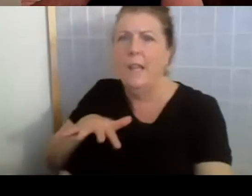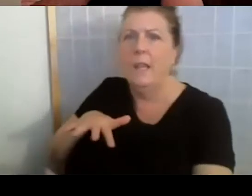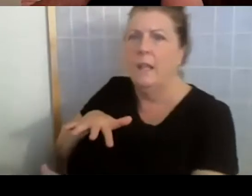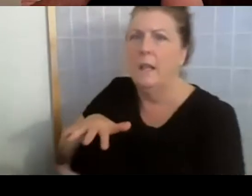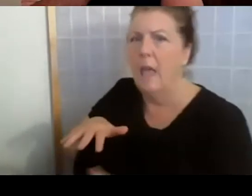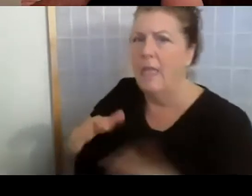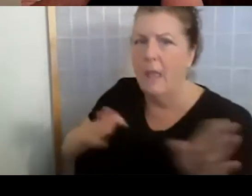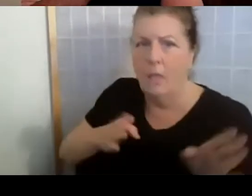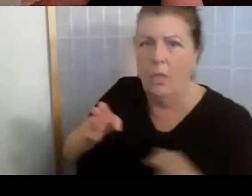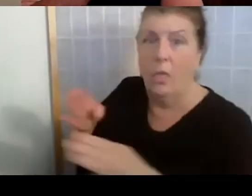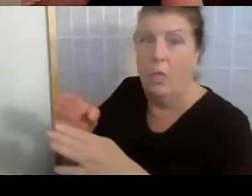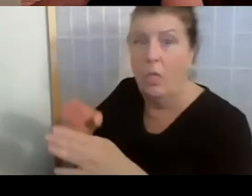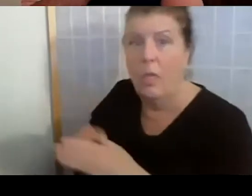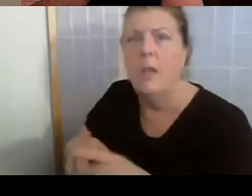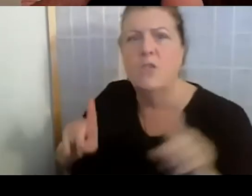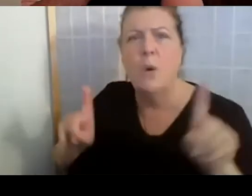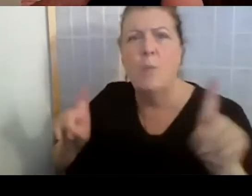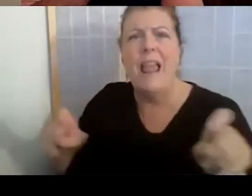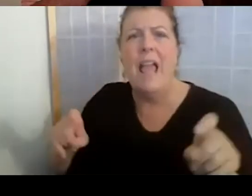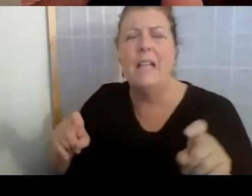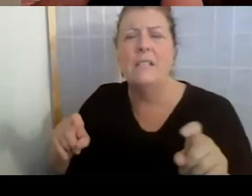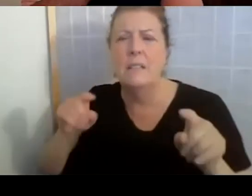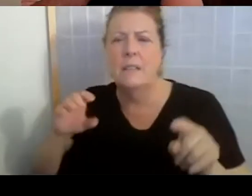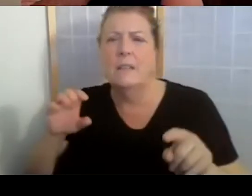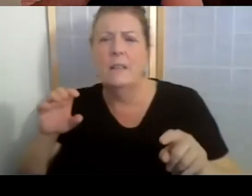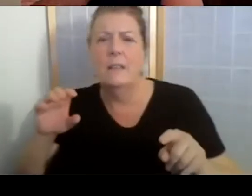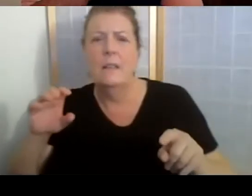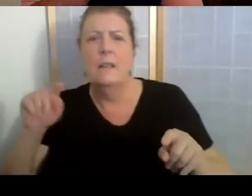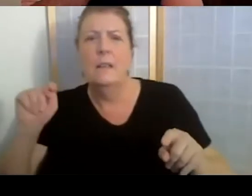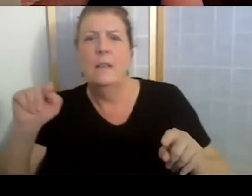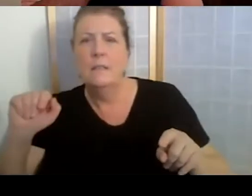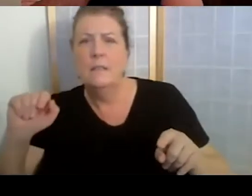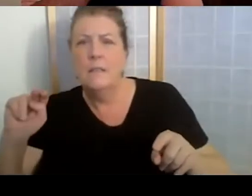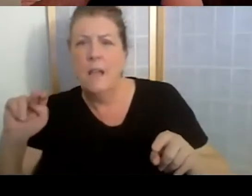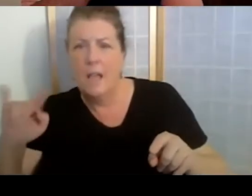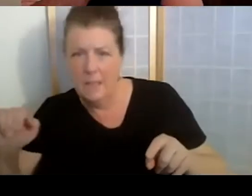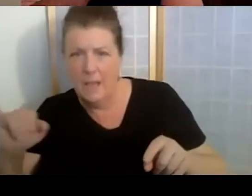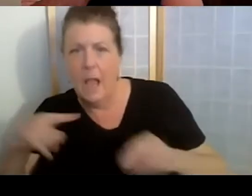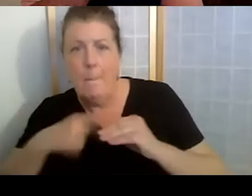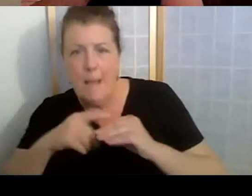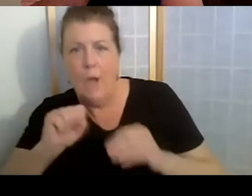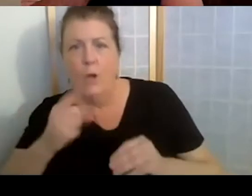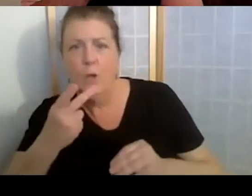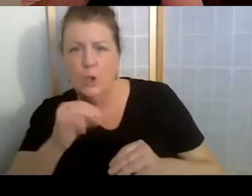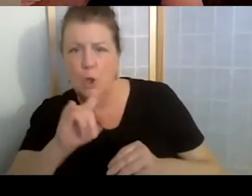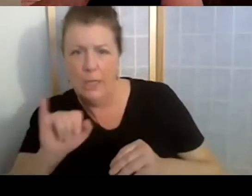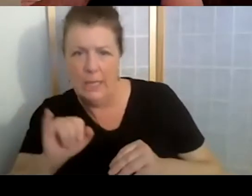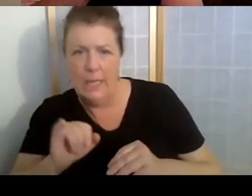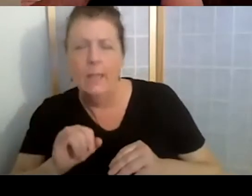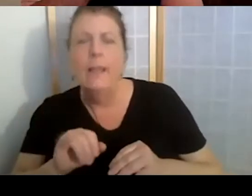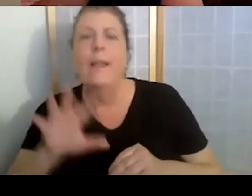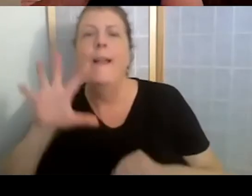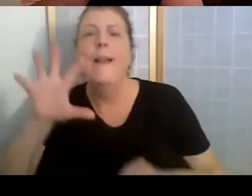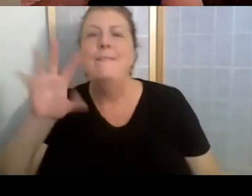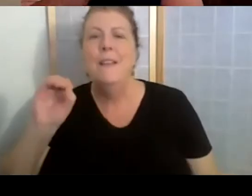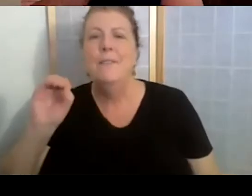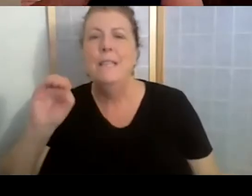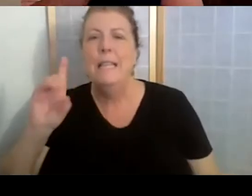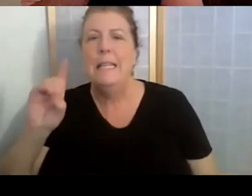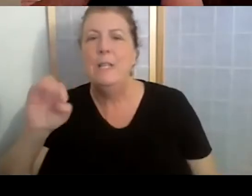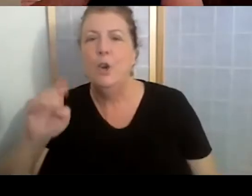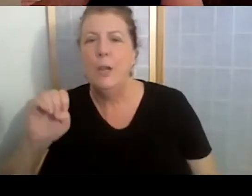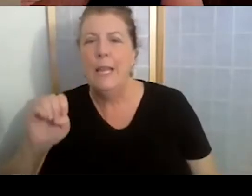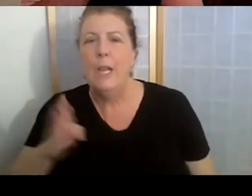that conversation about 50-degree turns versus 2-degree turns. That's interesting. Well, it reminds me, just before we get to that, it reminds me that